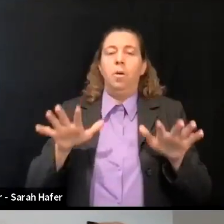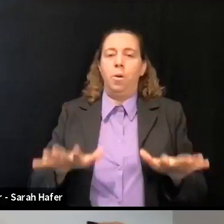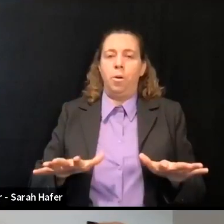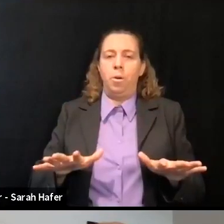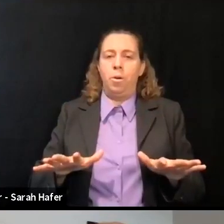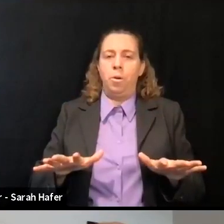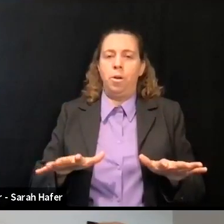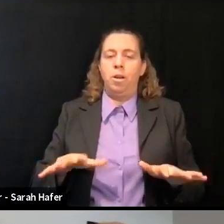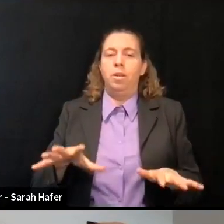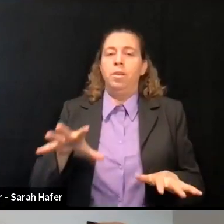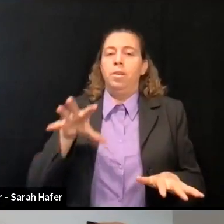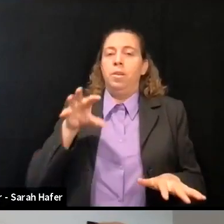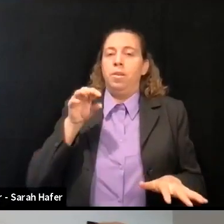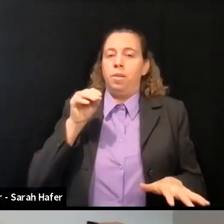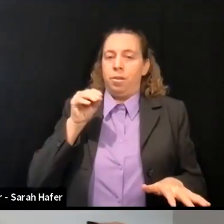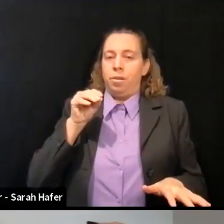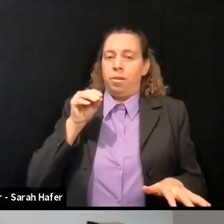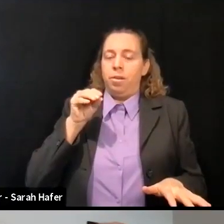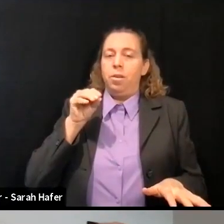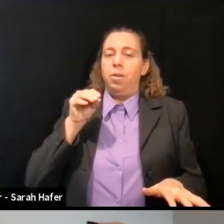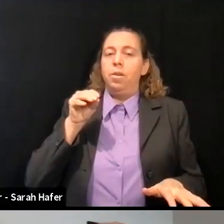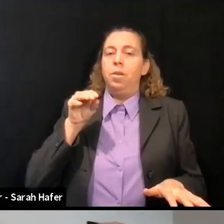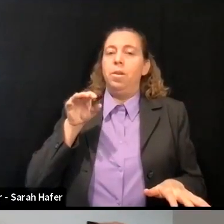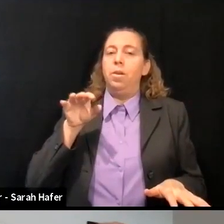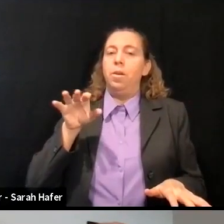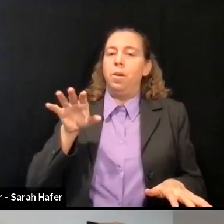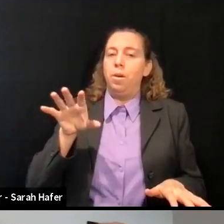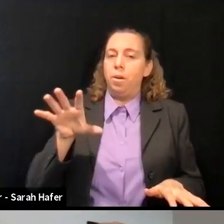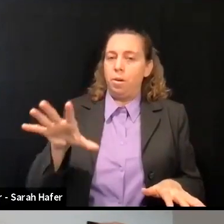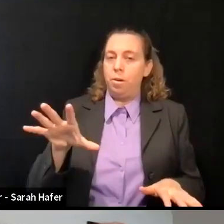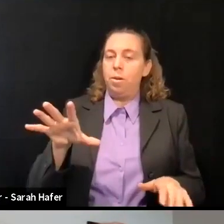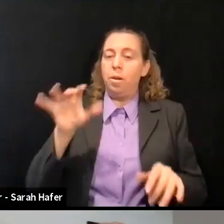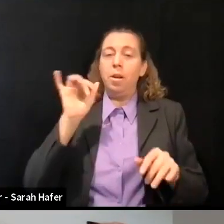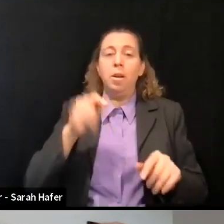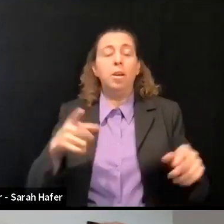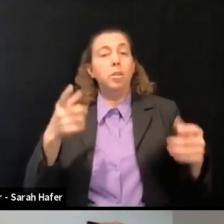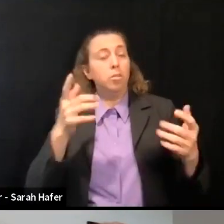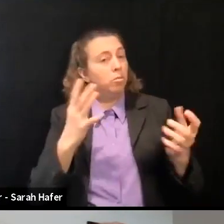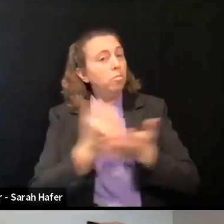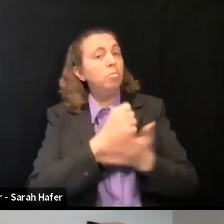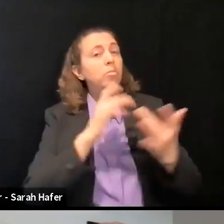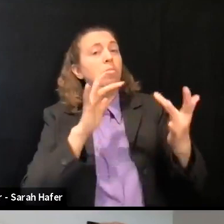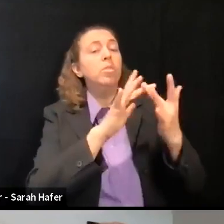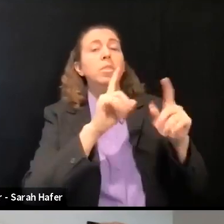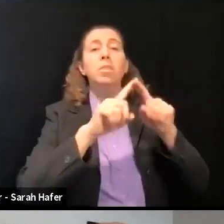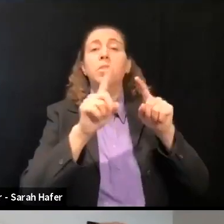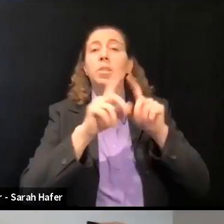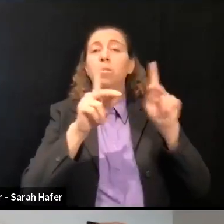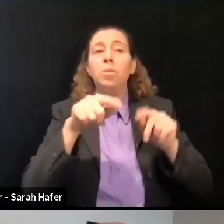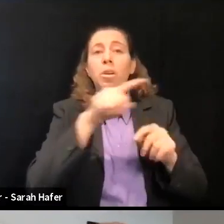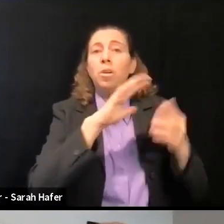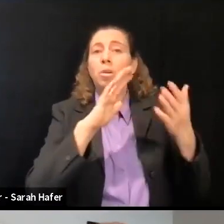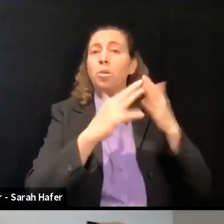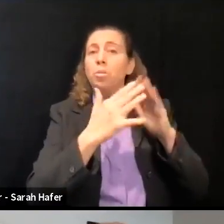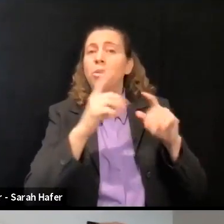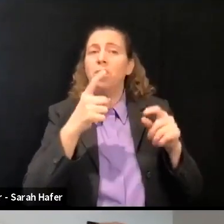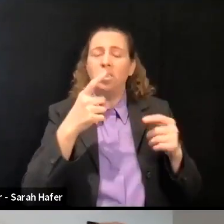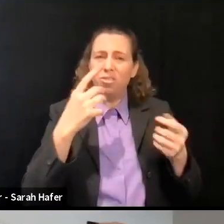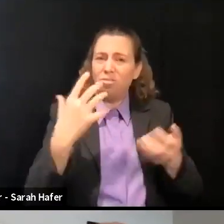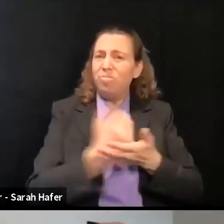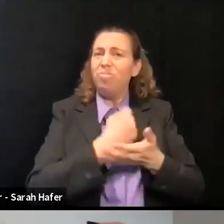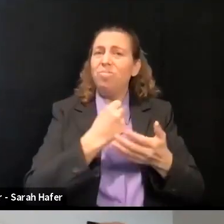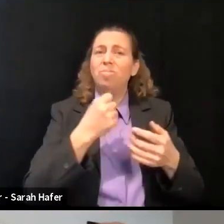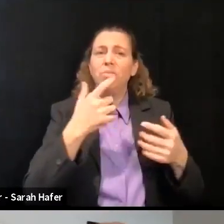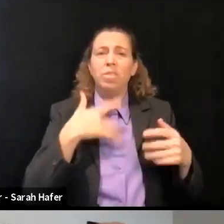healing happens is in relationship with community, by connecting with others. And so that means maybe finding healing and